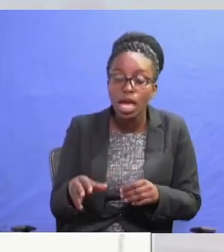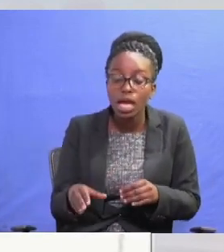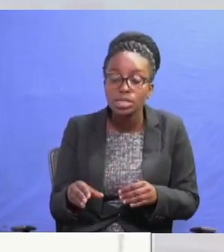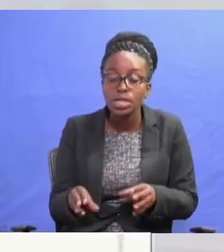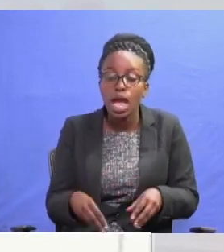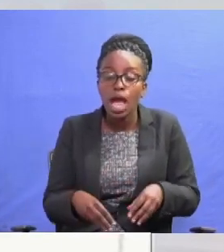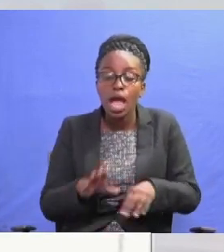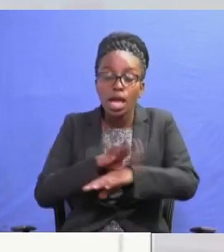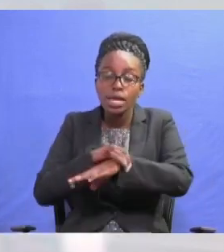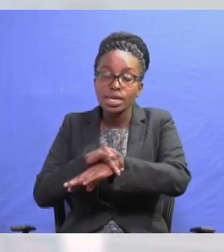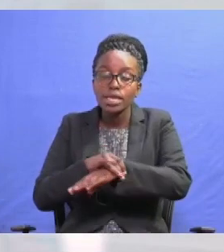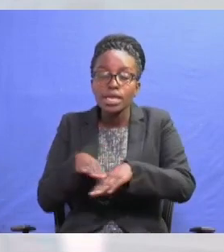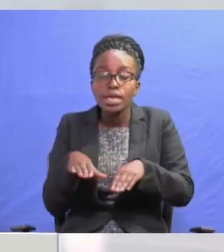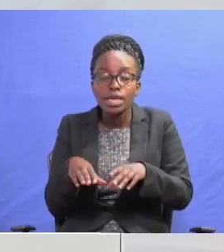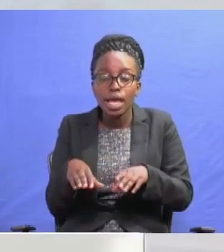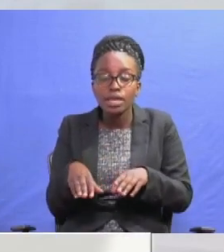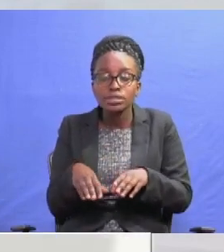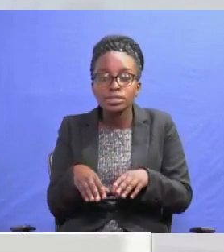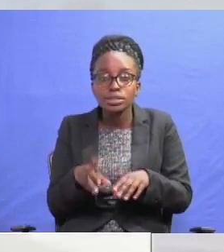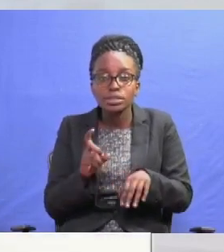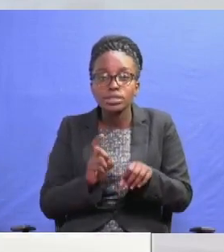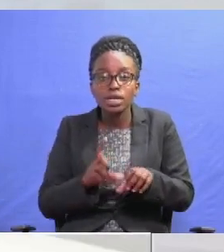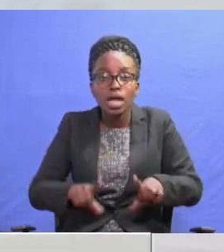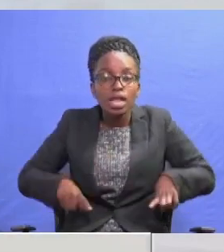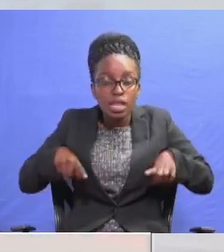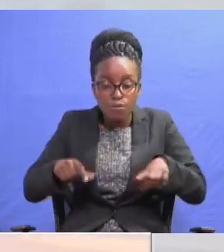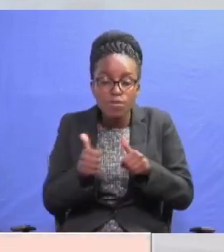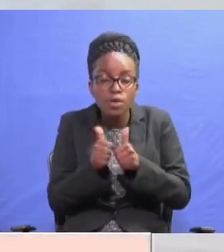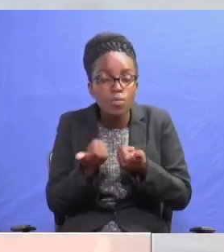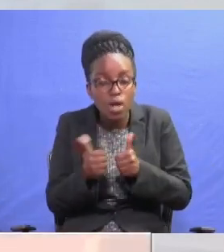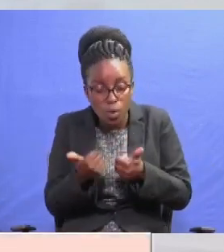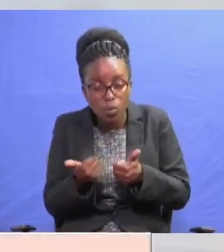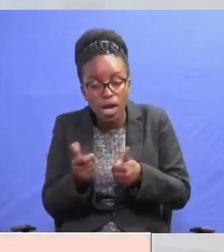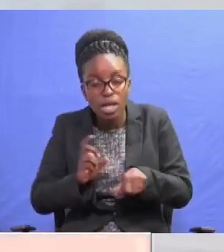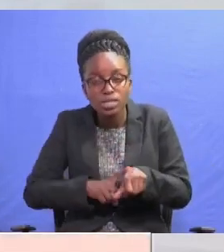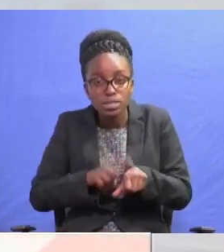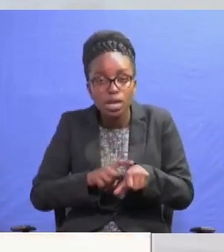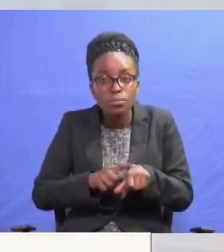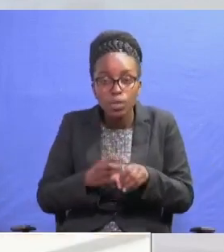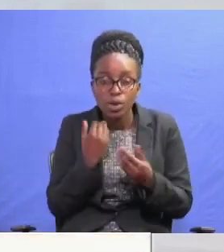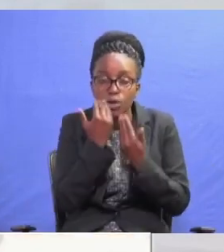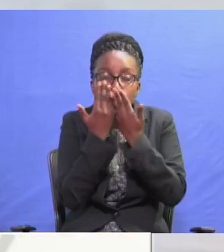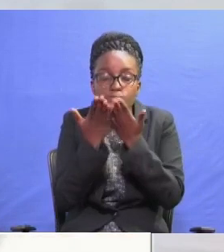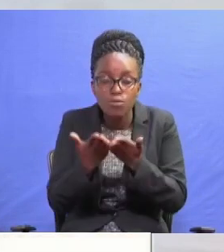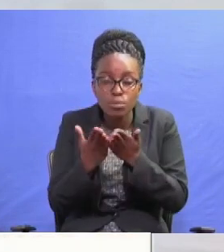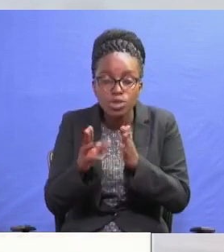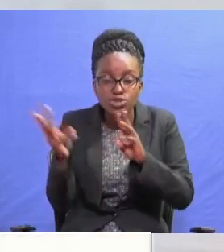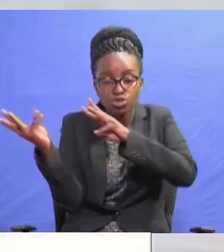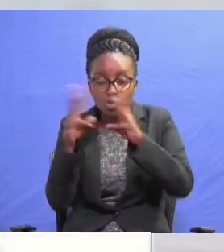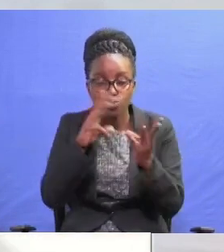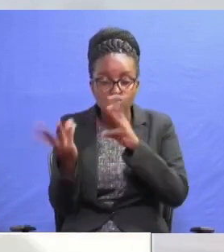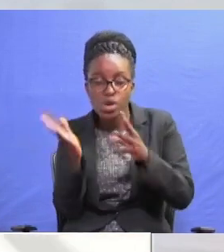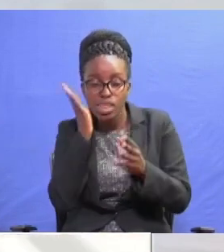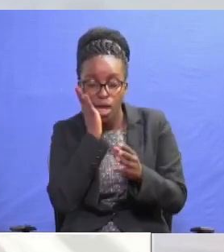safe for settlement. Well, just like you have said, information is out there. The weatherman, and of course,